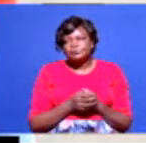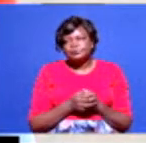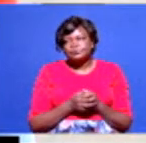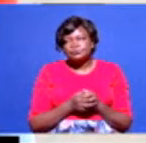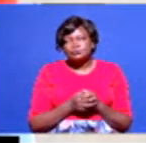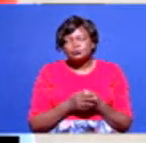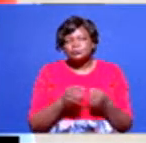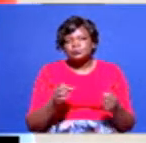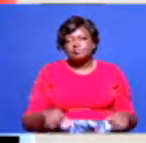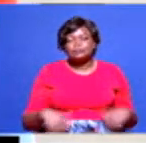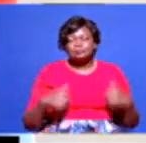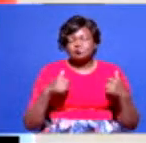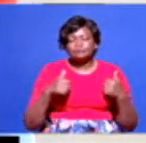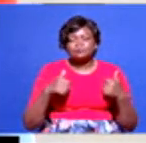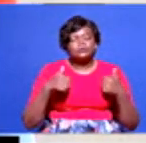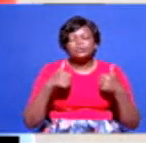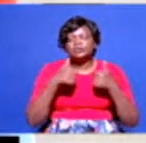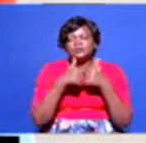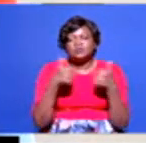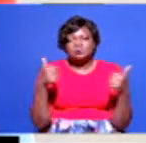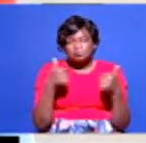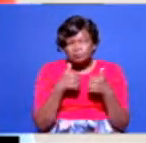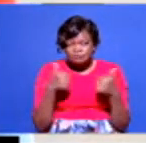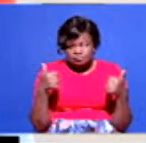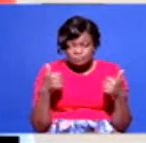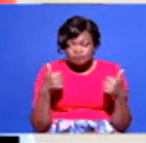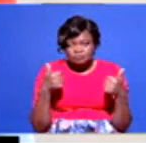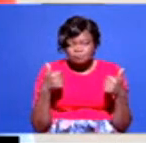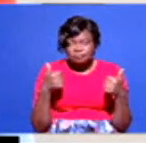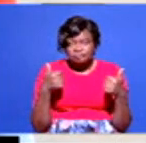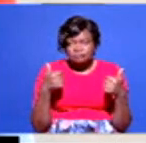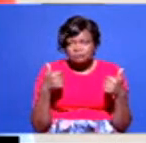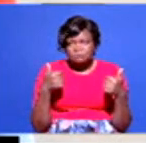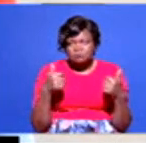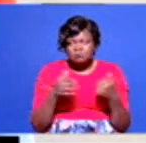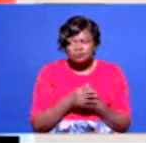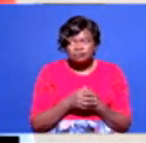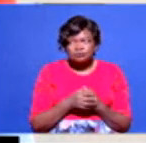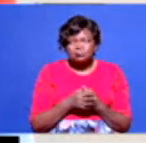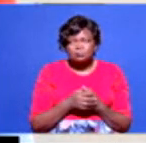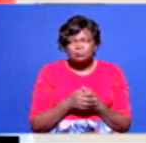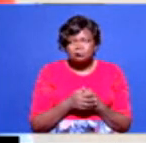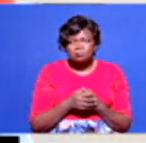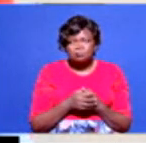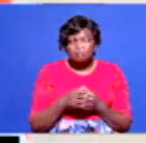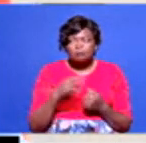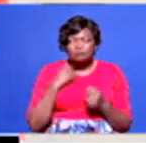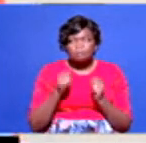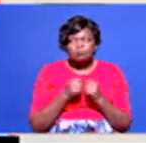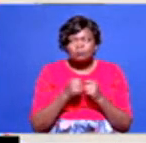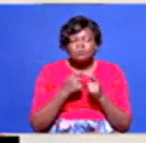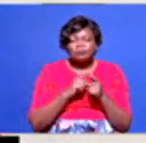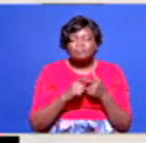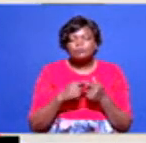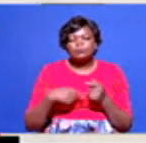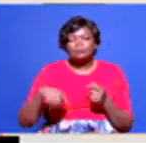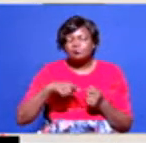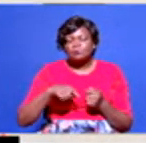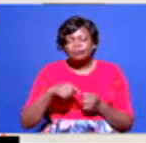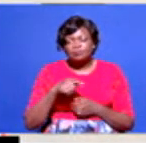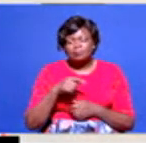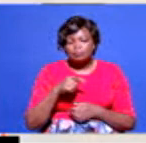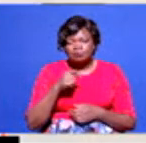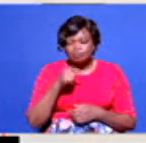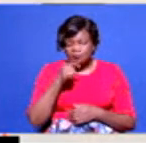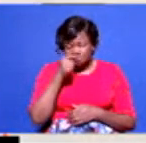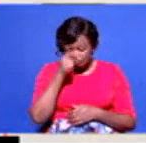lived a dedicated life of politics, and we salute a